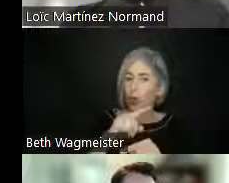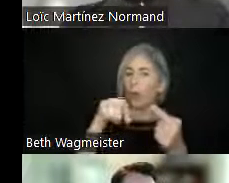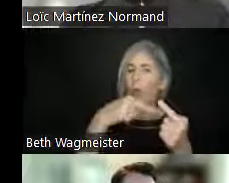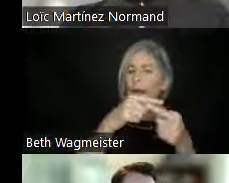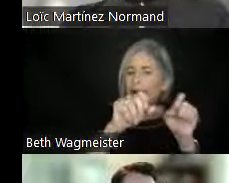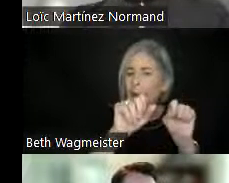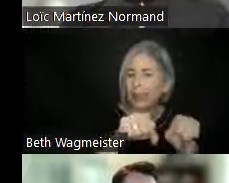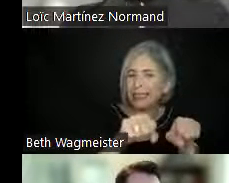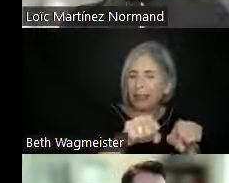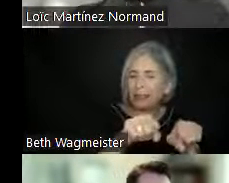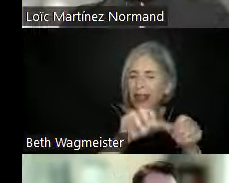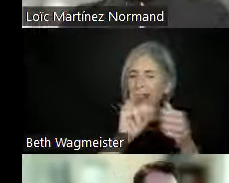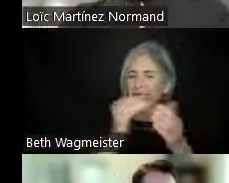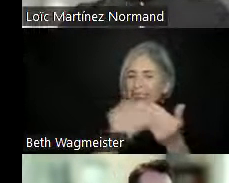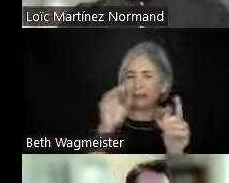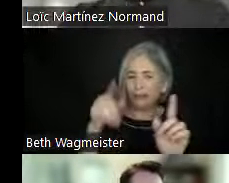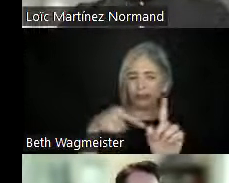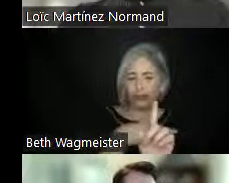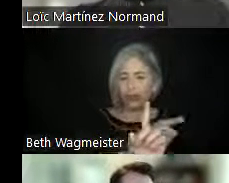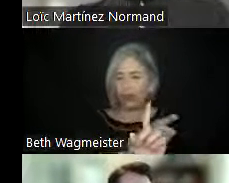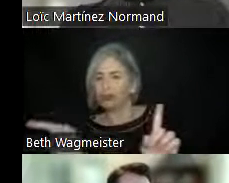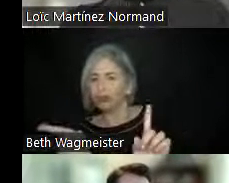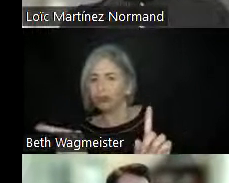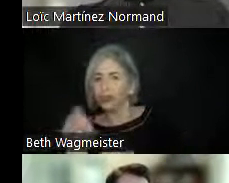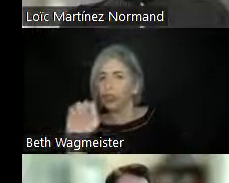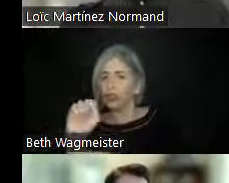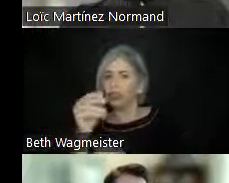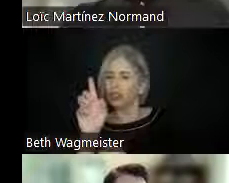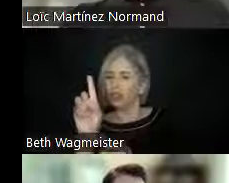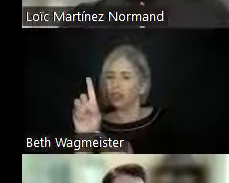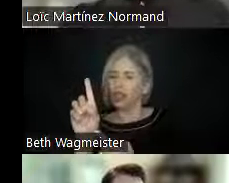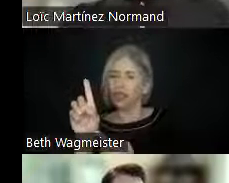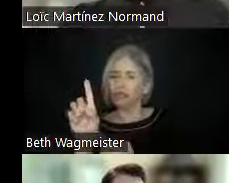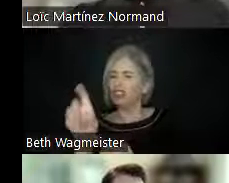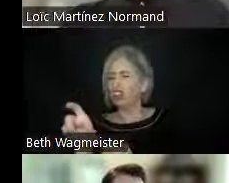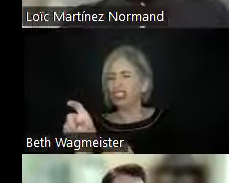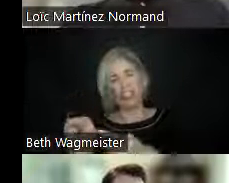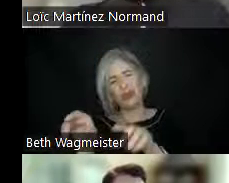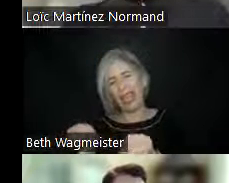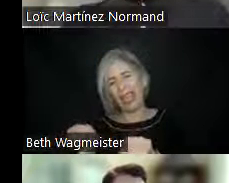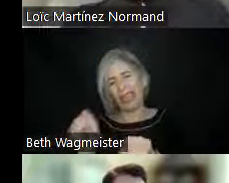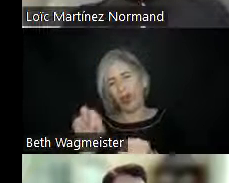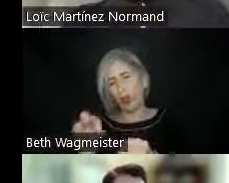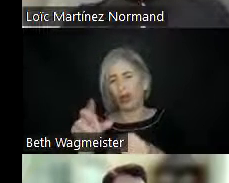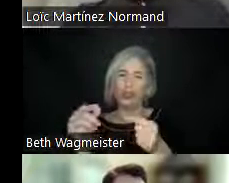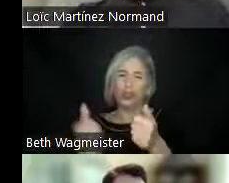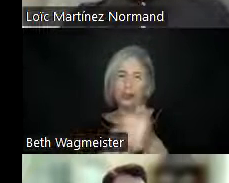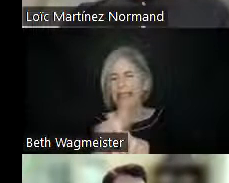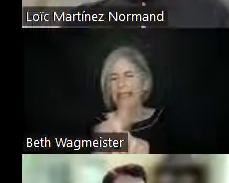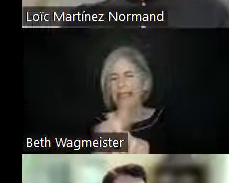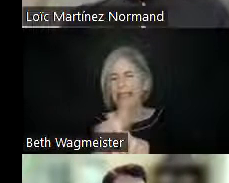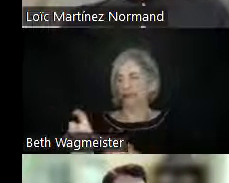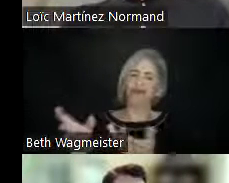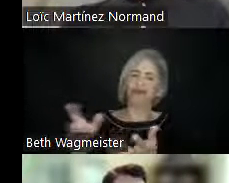very easy to dodge. And should means that may, you know, you can do this, but you can also do something else. So